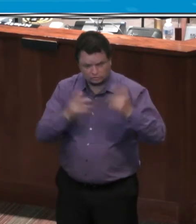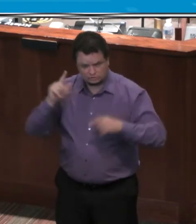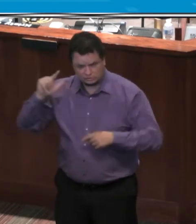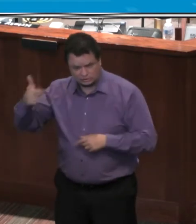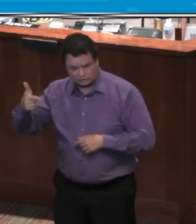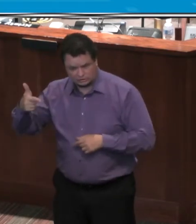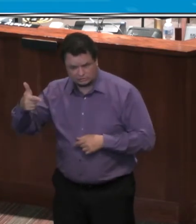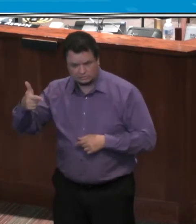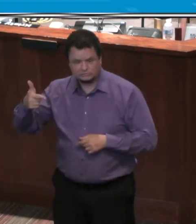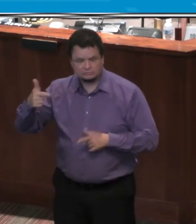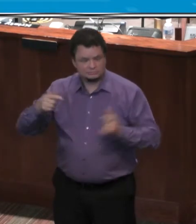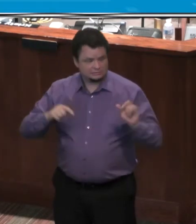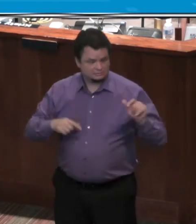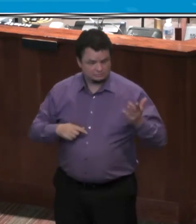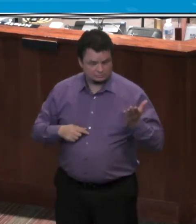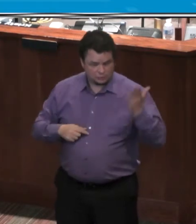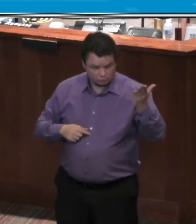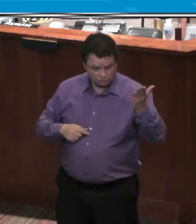resolution.